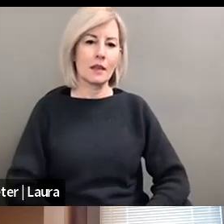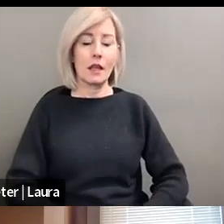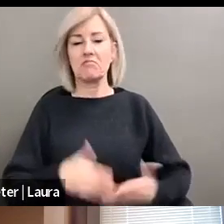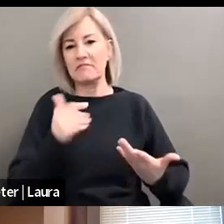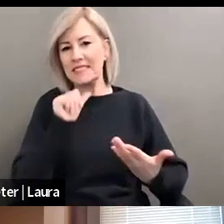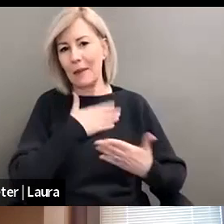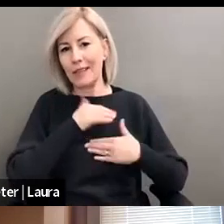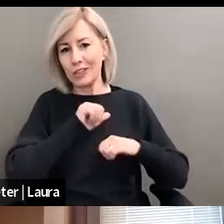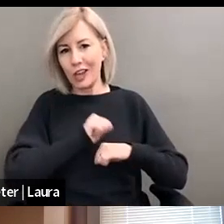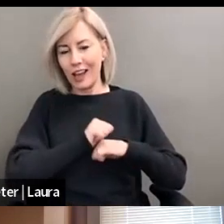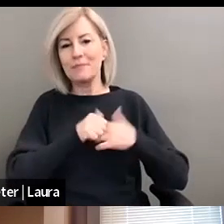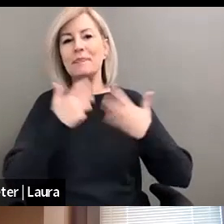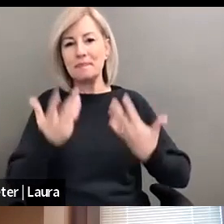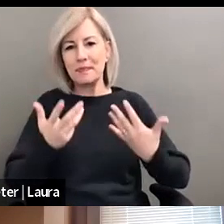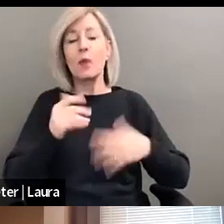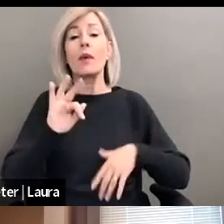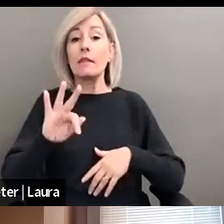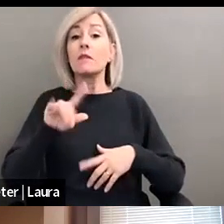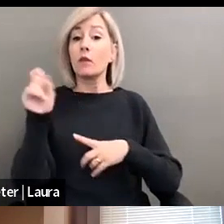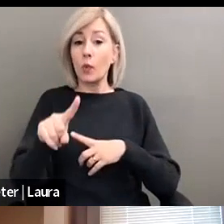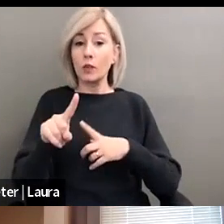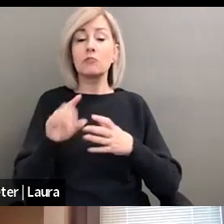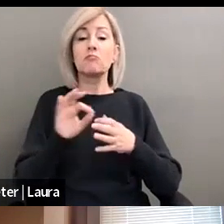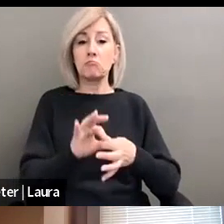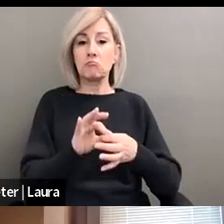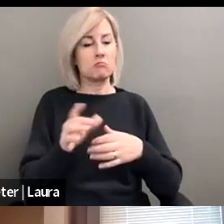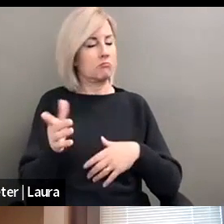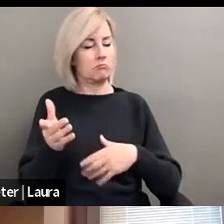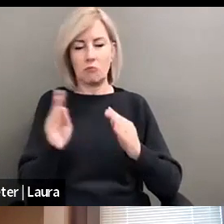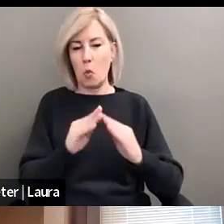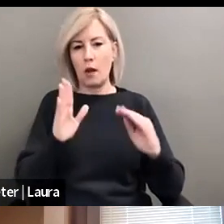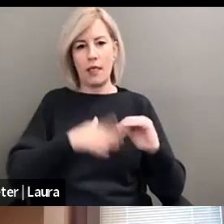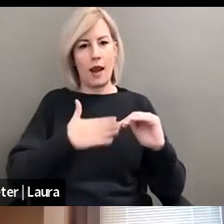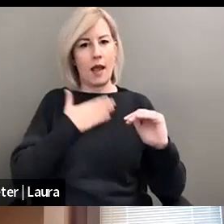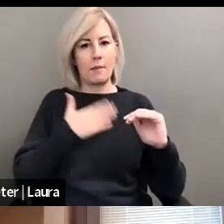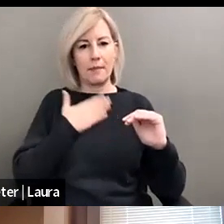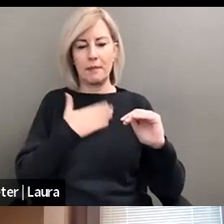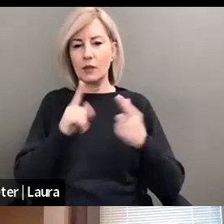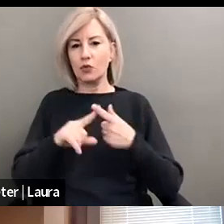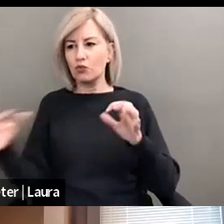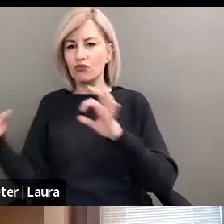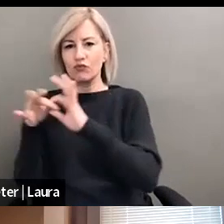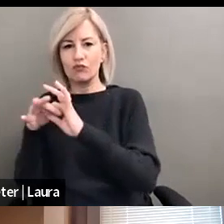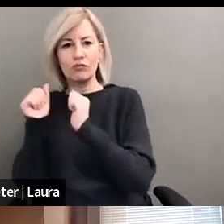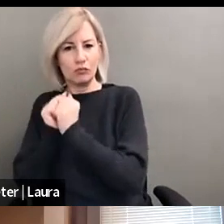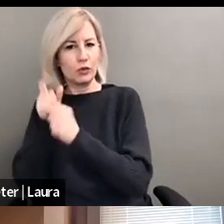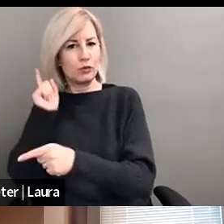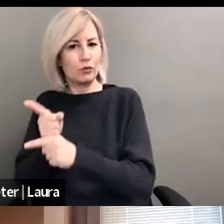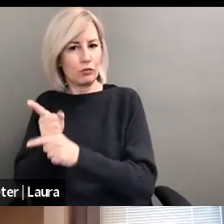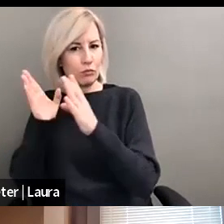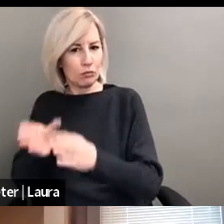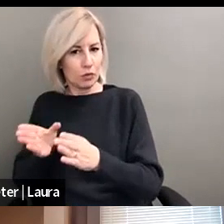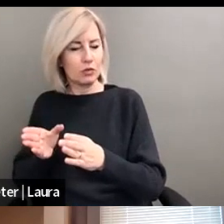job. And if you have a question, we are more than happy to get you in touch with the correct person